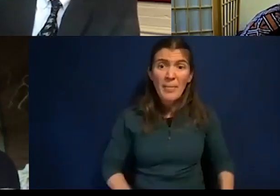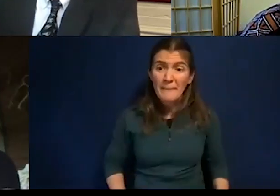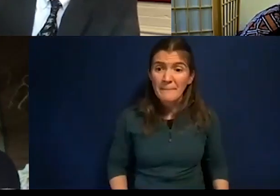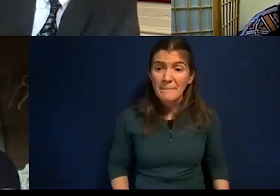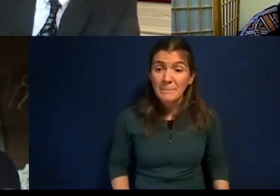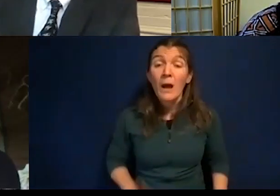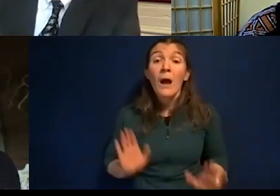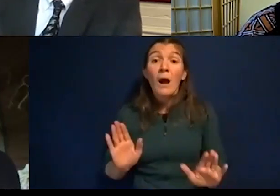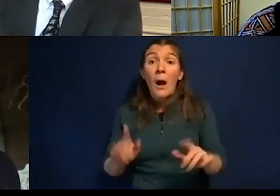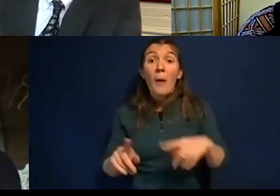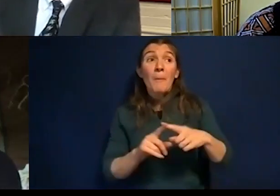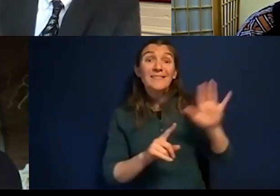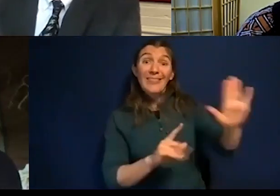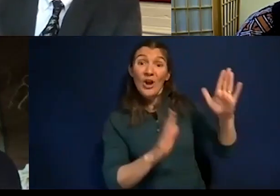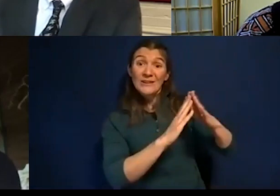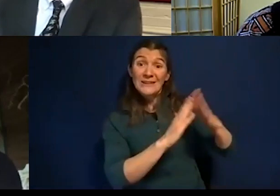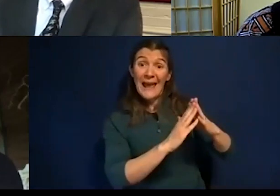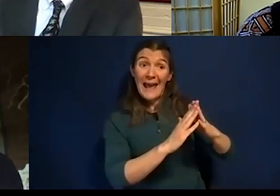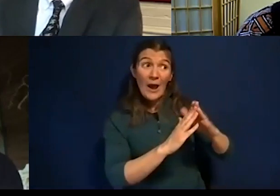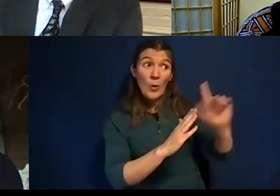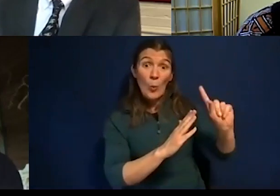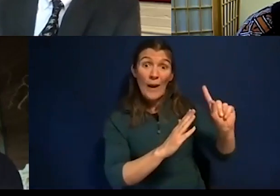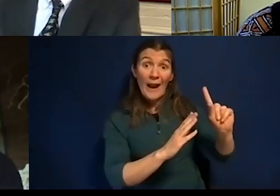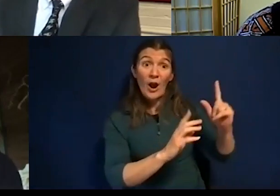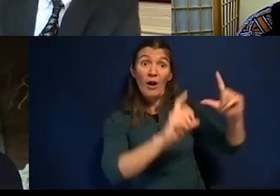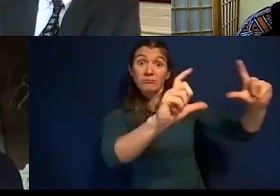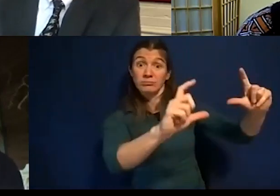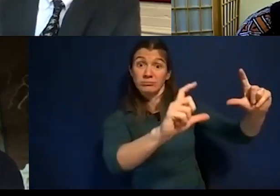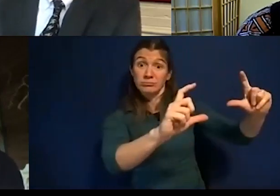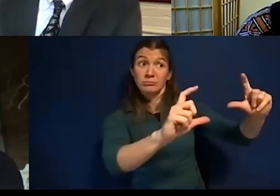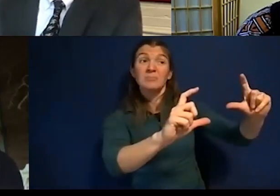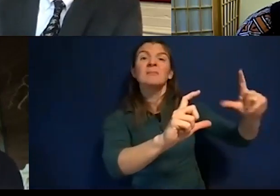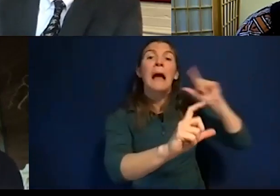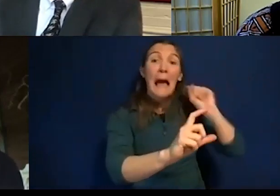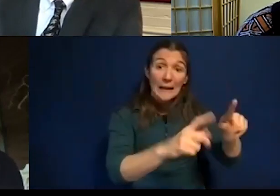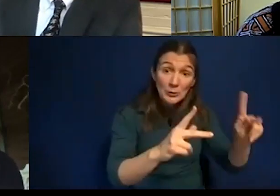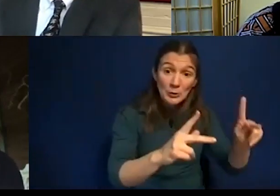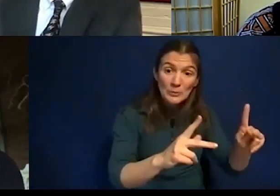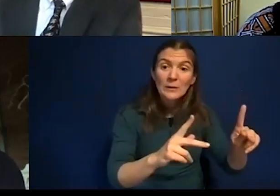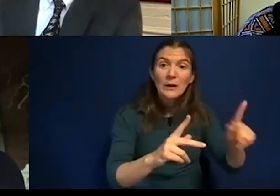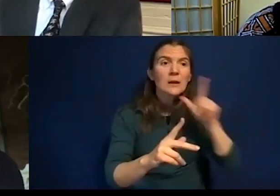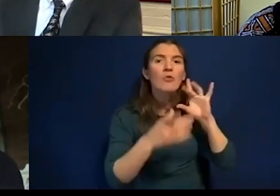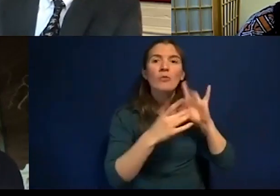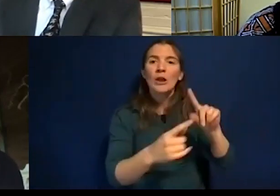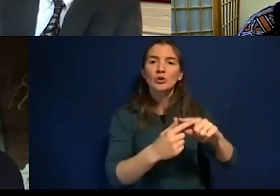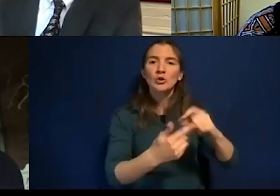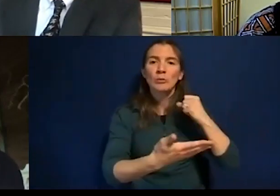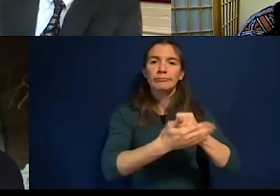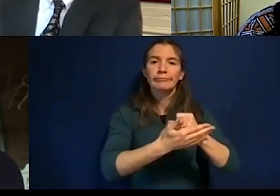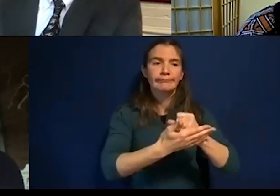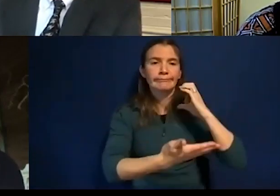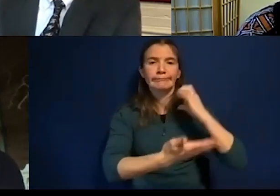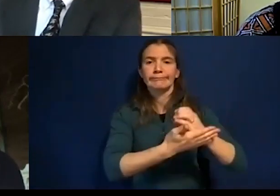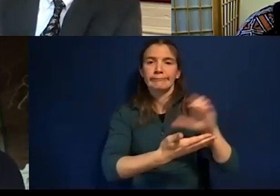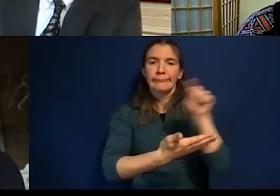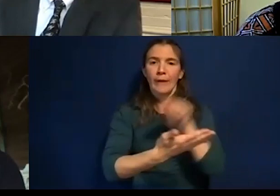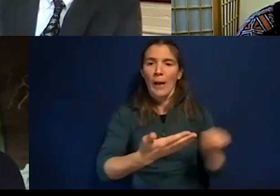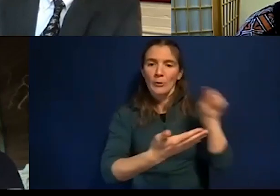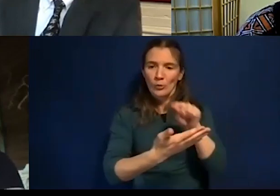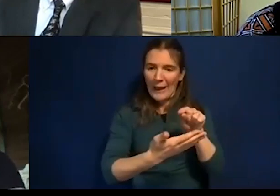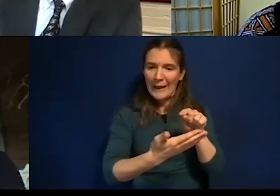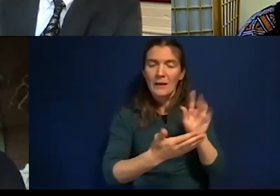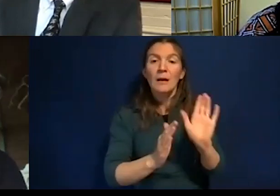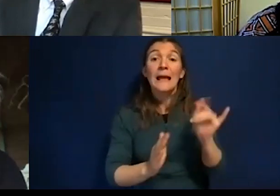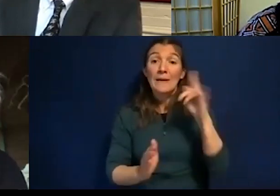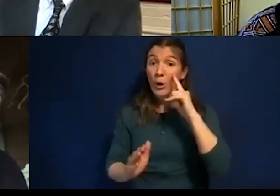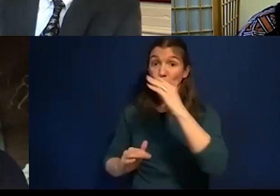And really, with the town that it, yeah. and where it hangs. And really, so. this would not be a copyright issue anyway, because we're doing our own. Yeah, it's like if you want